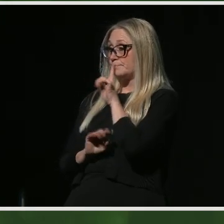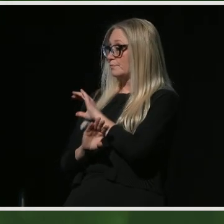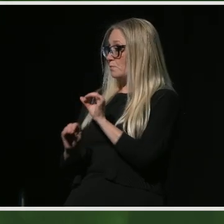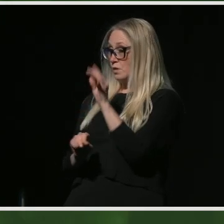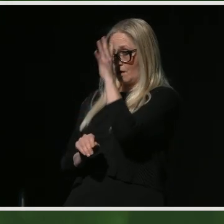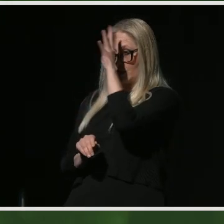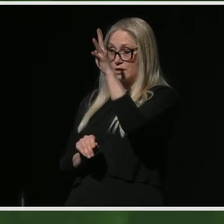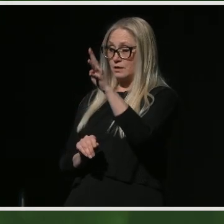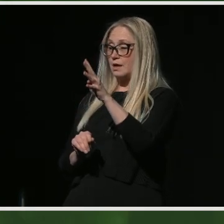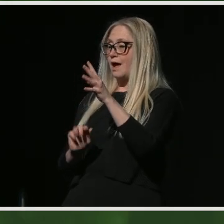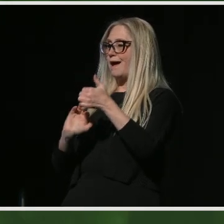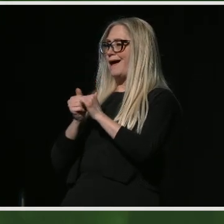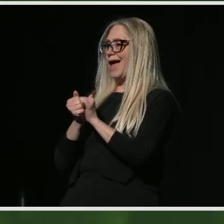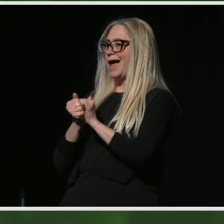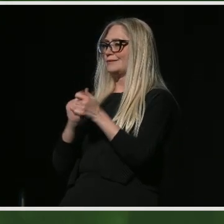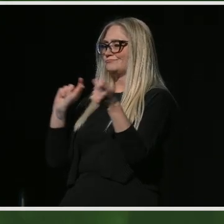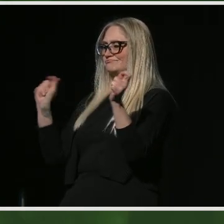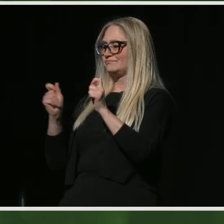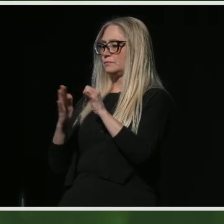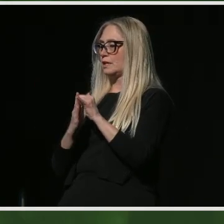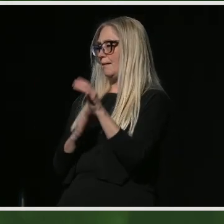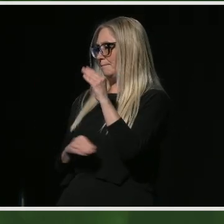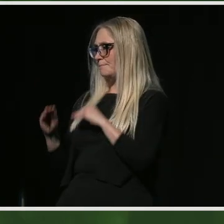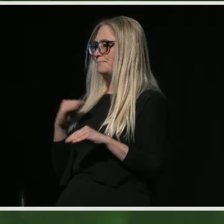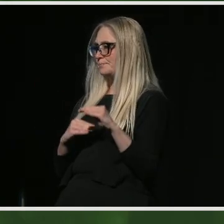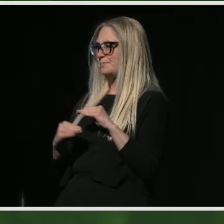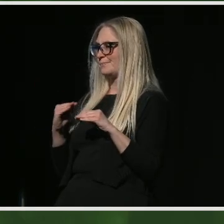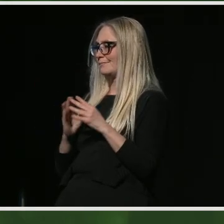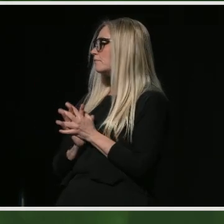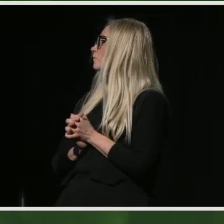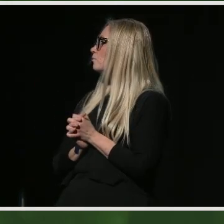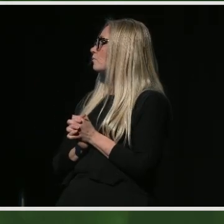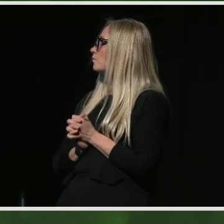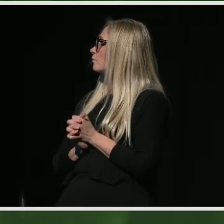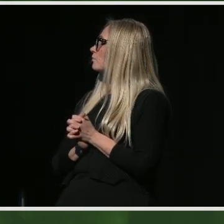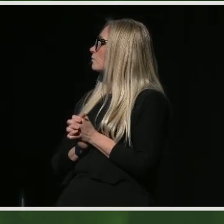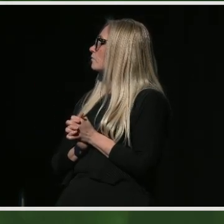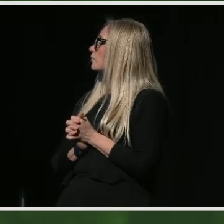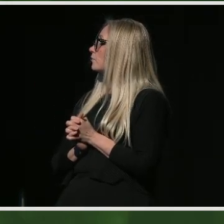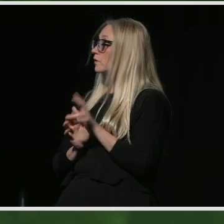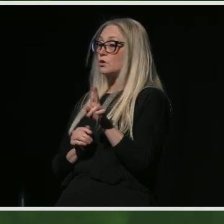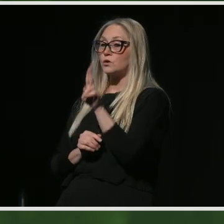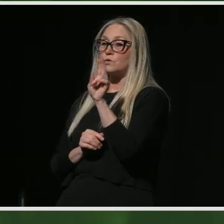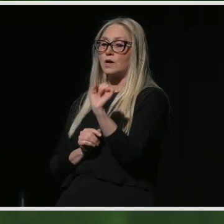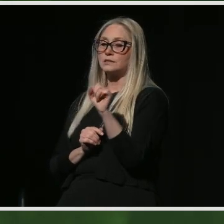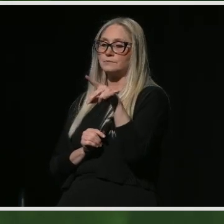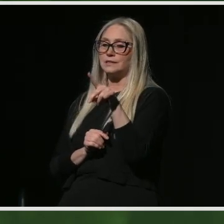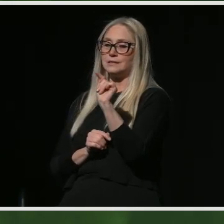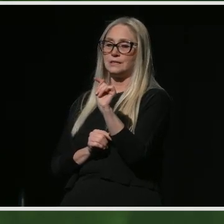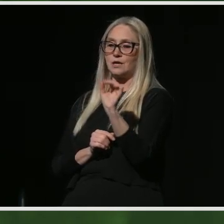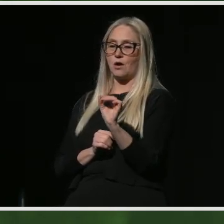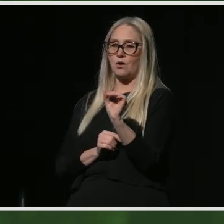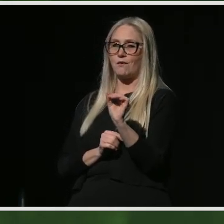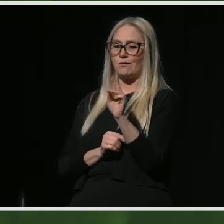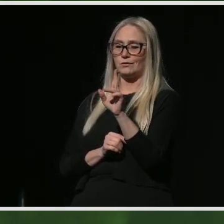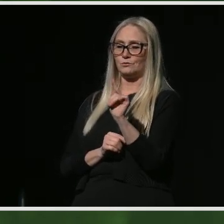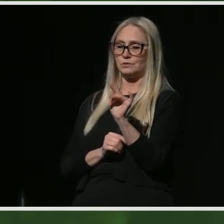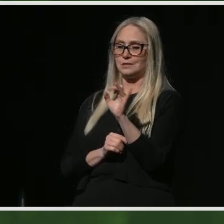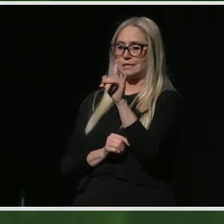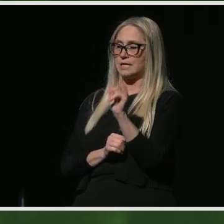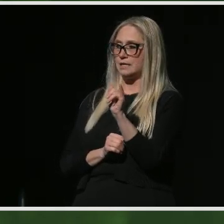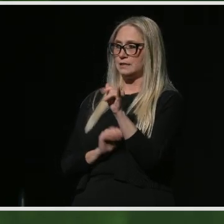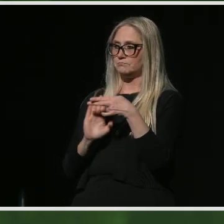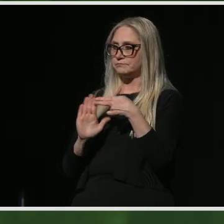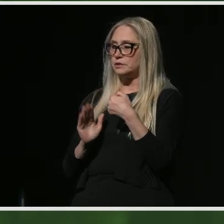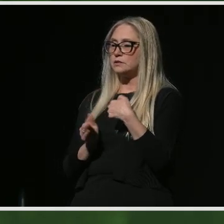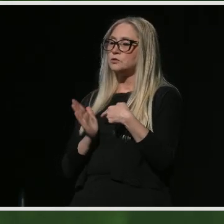on aerosol packaging in the last 75 years. In fact, the USPTO utility patents show that less